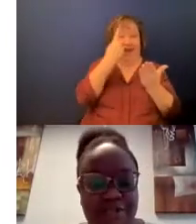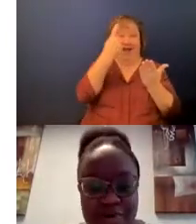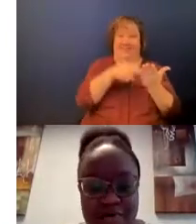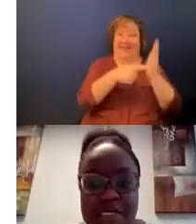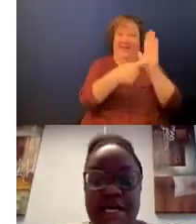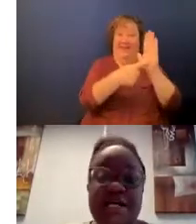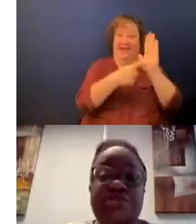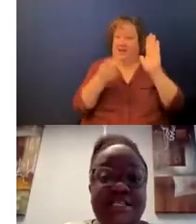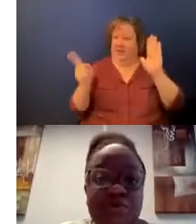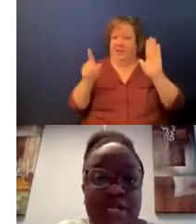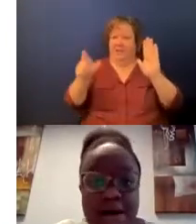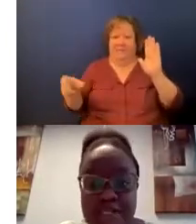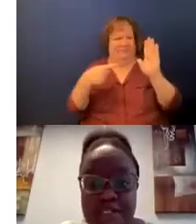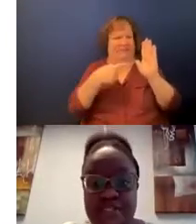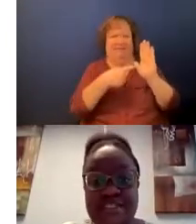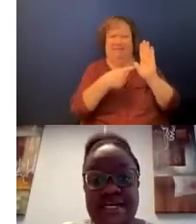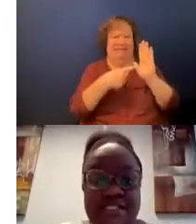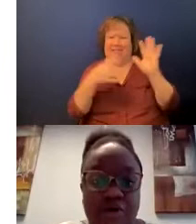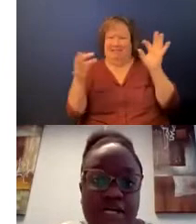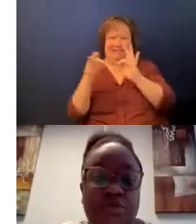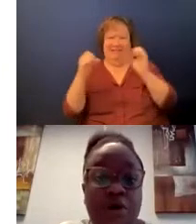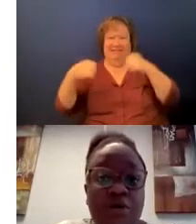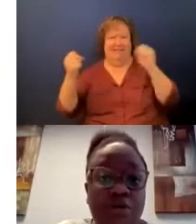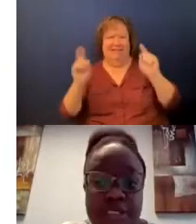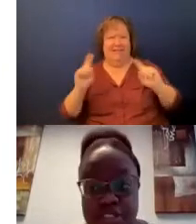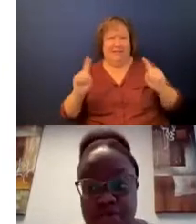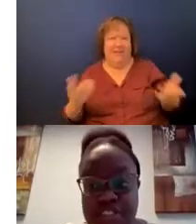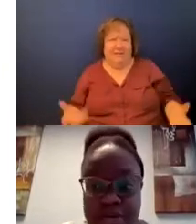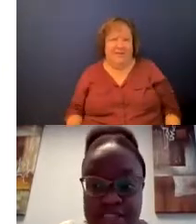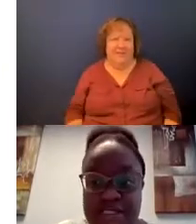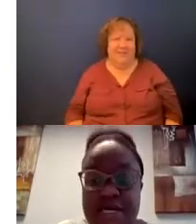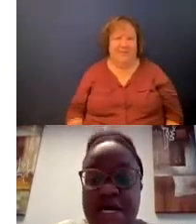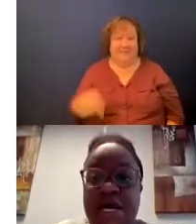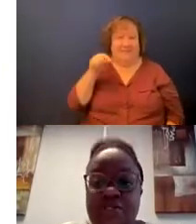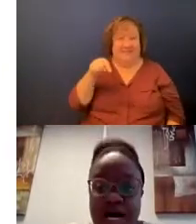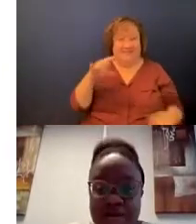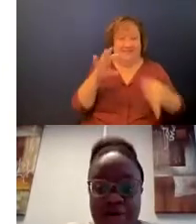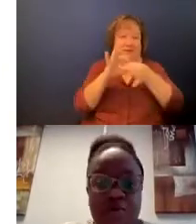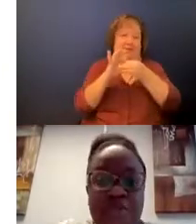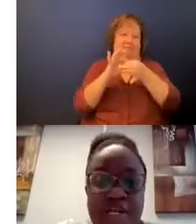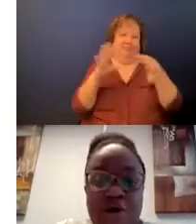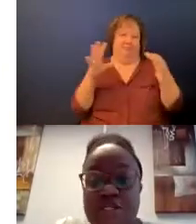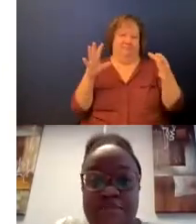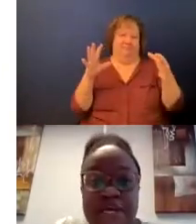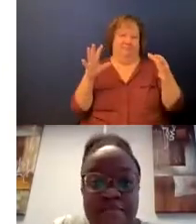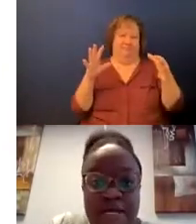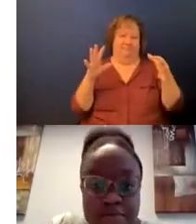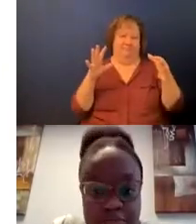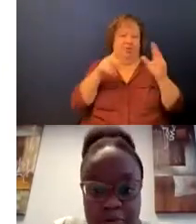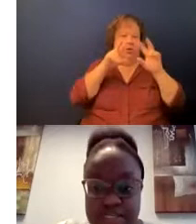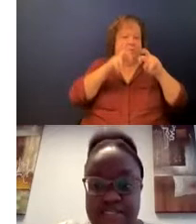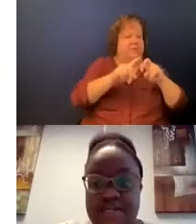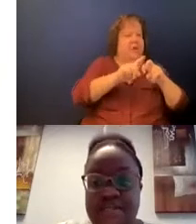on the ground. And so that's what happens when there's that disconnect and local knowledge is not respected. To add on, with the locals being